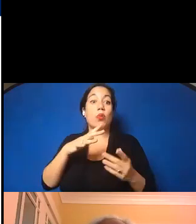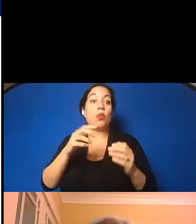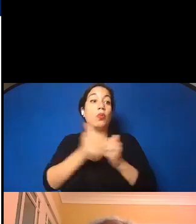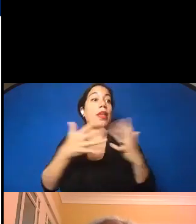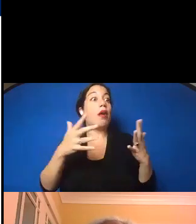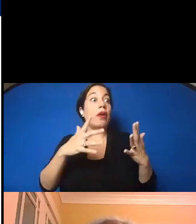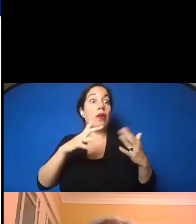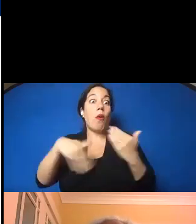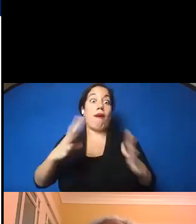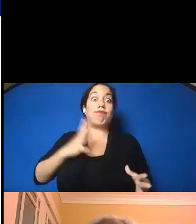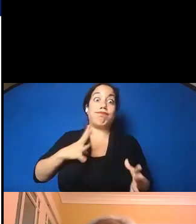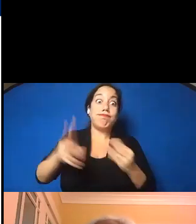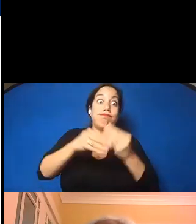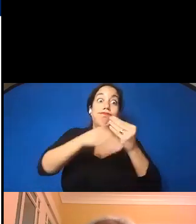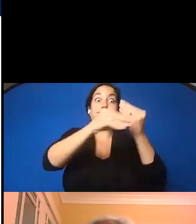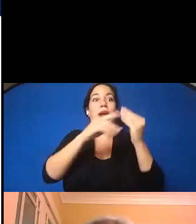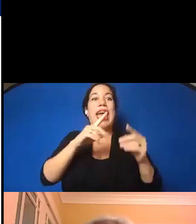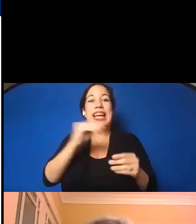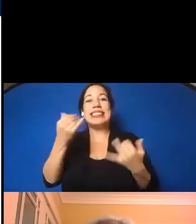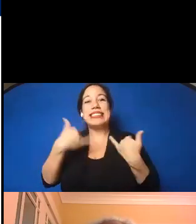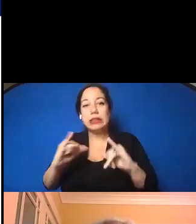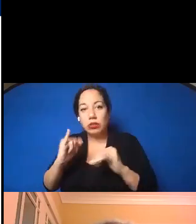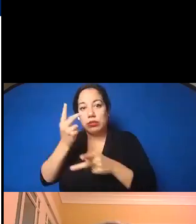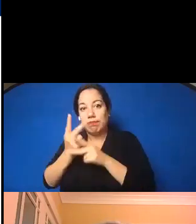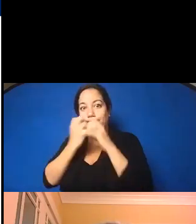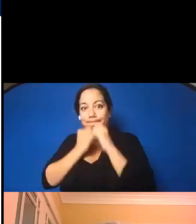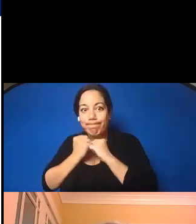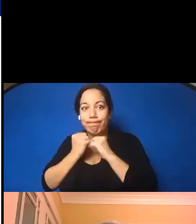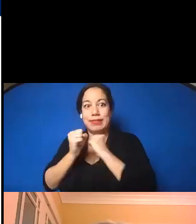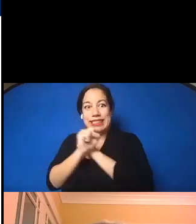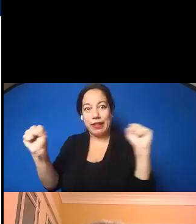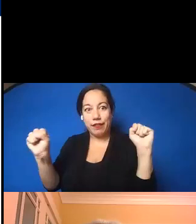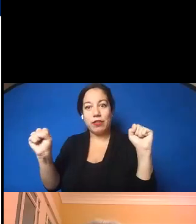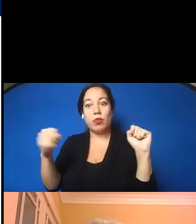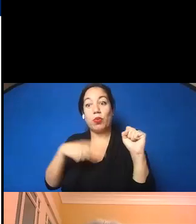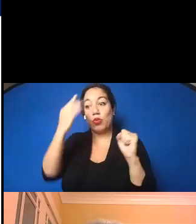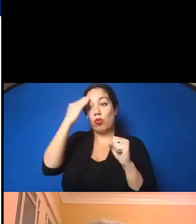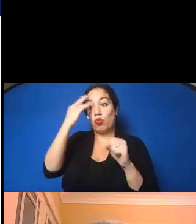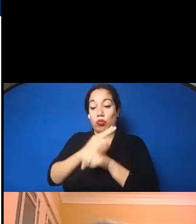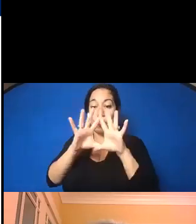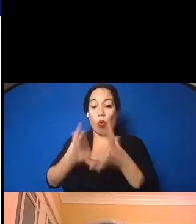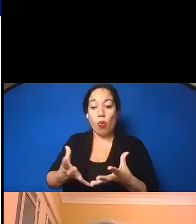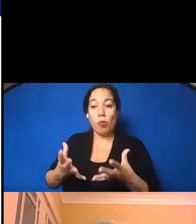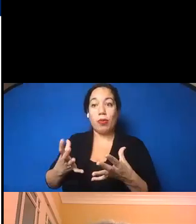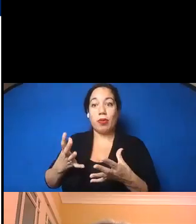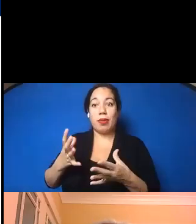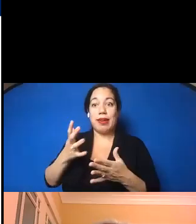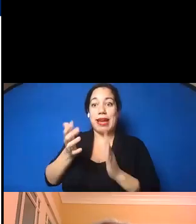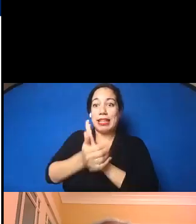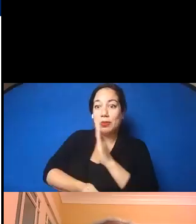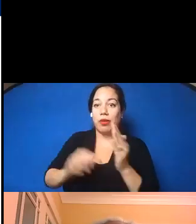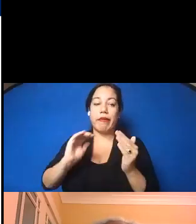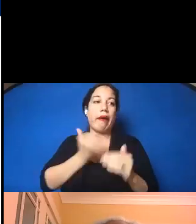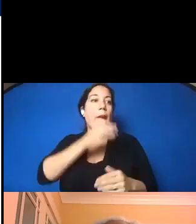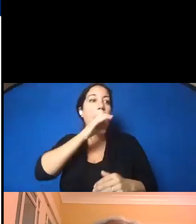still preserve safety. We know that we can mobilize our community experts, our community-based organizations, our elders